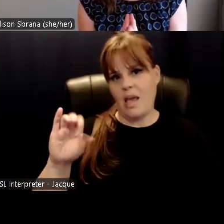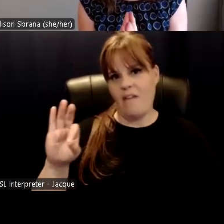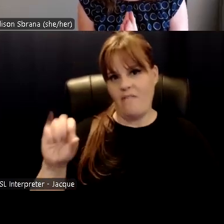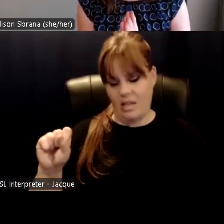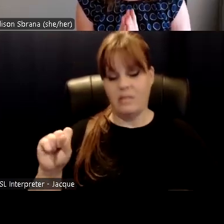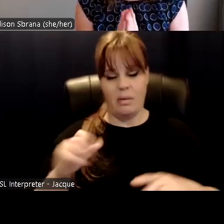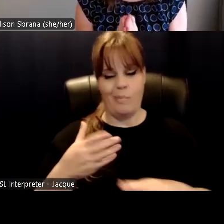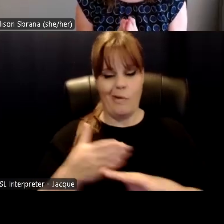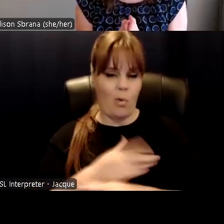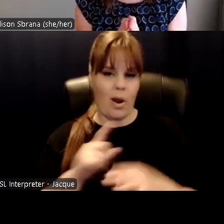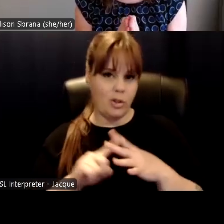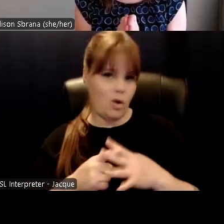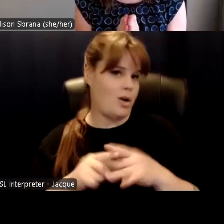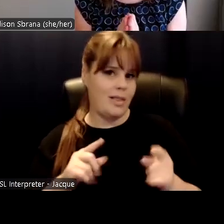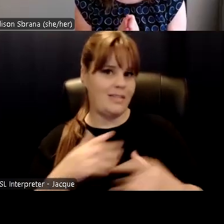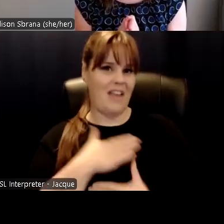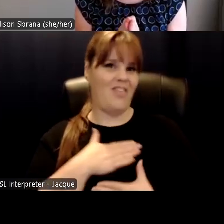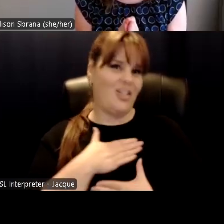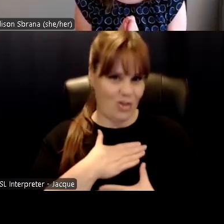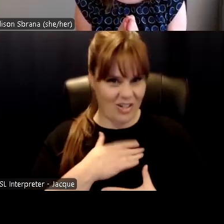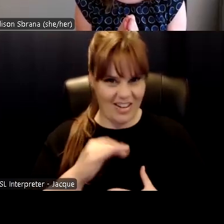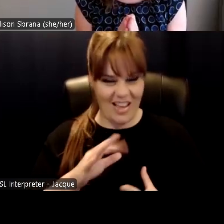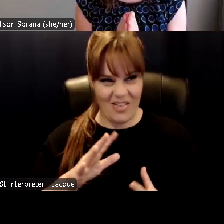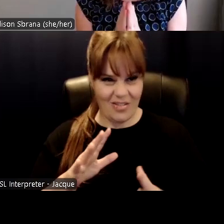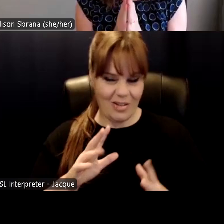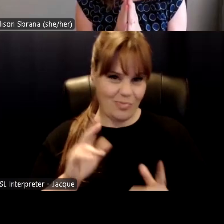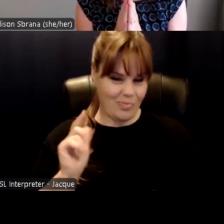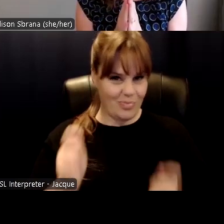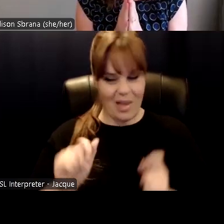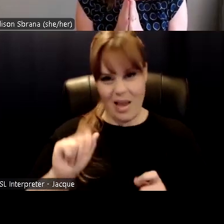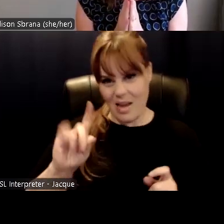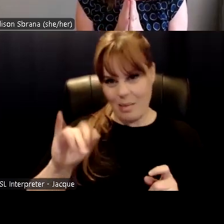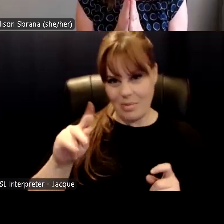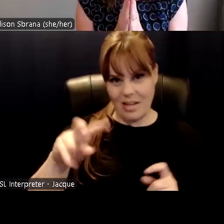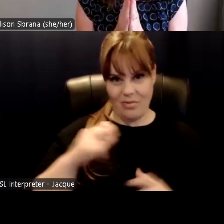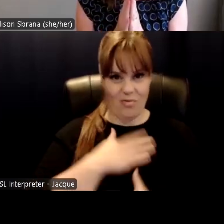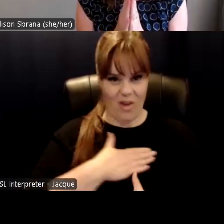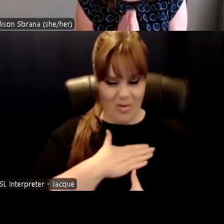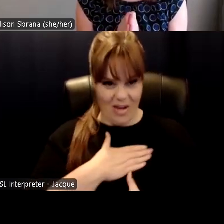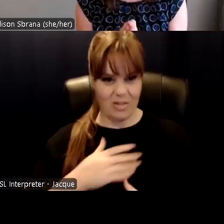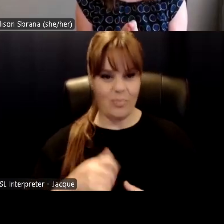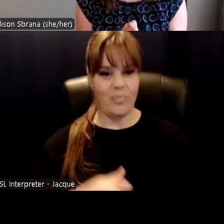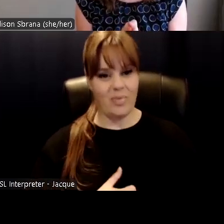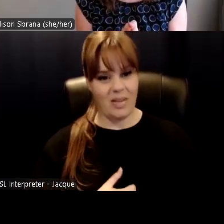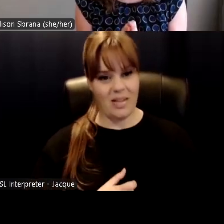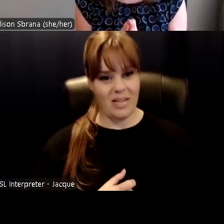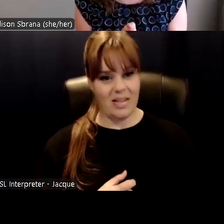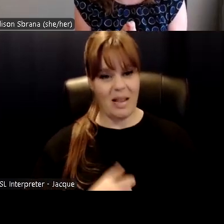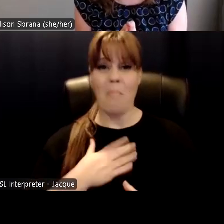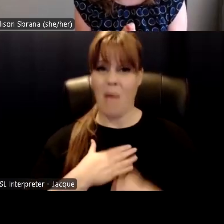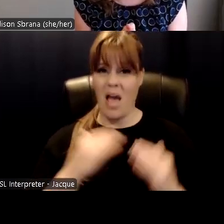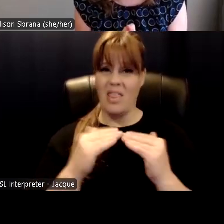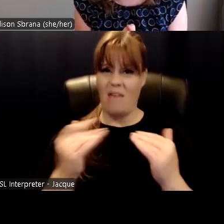this adventures of adaptive recreation. So my level of impairment was